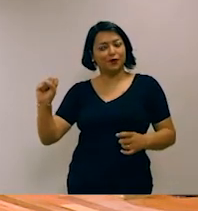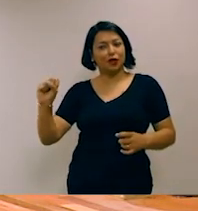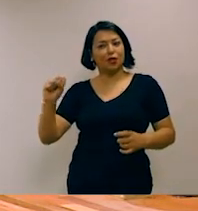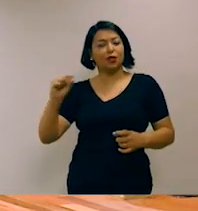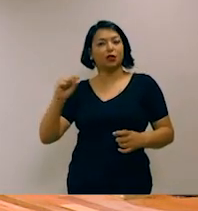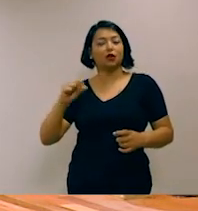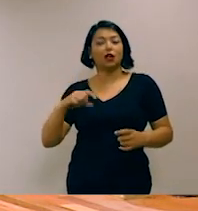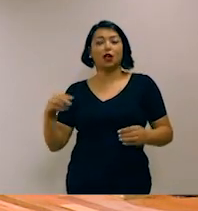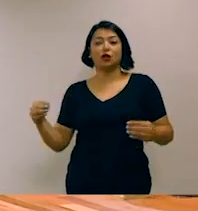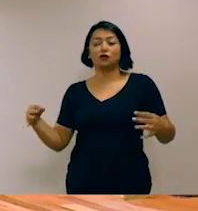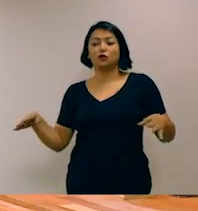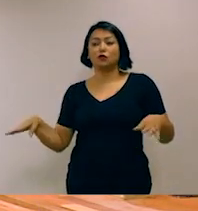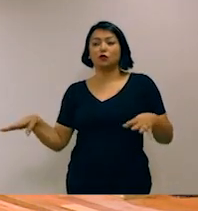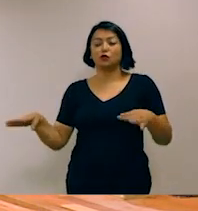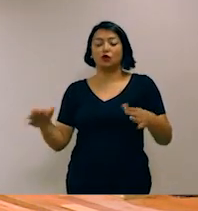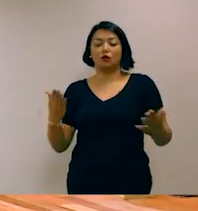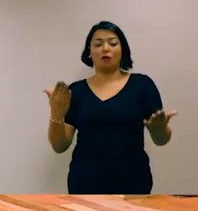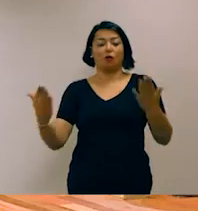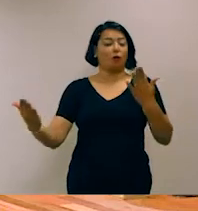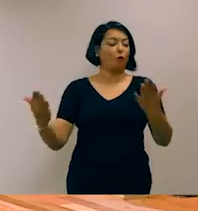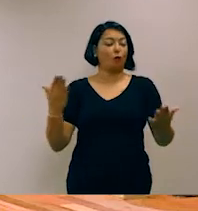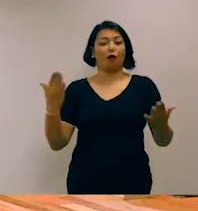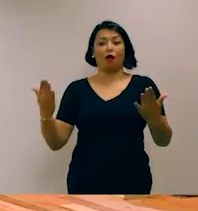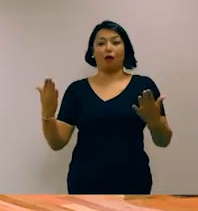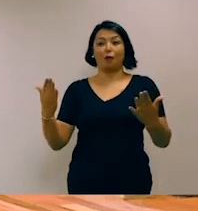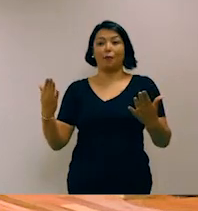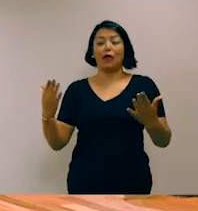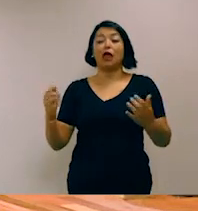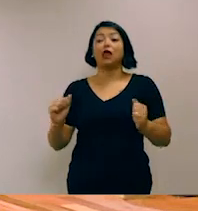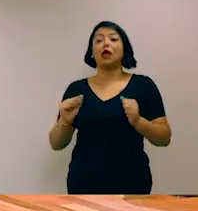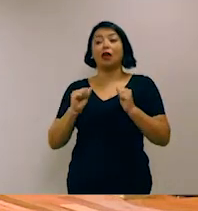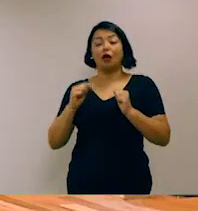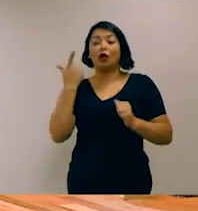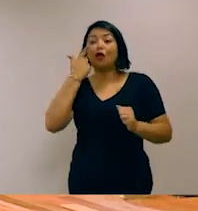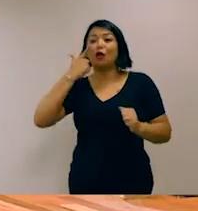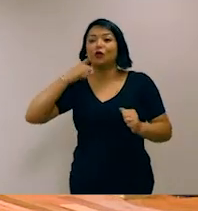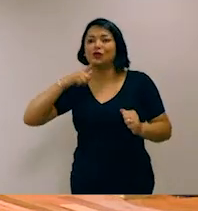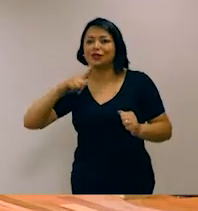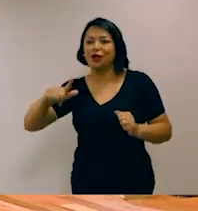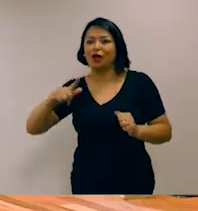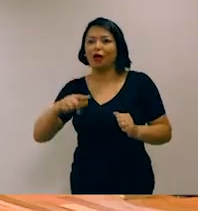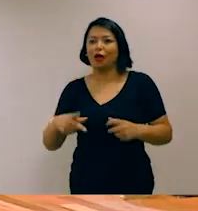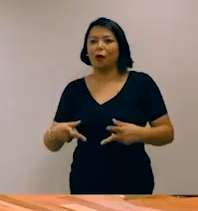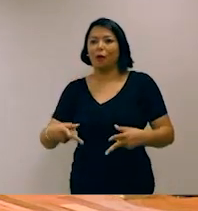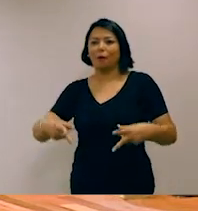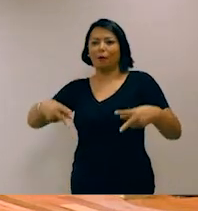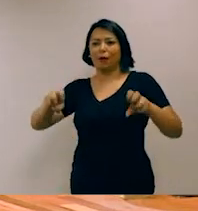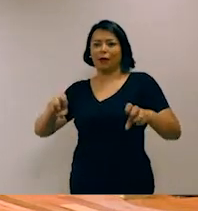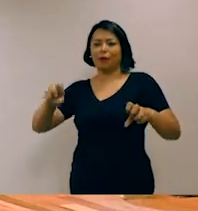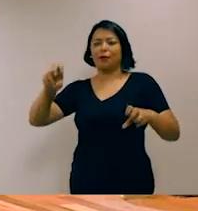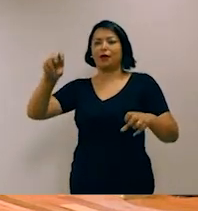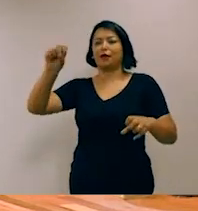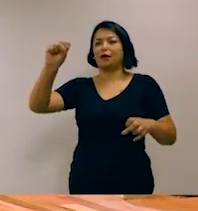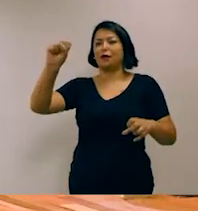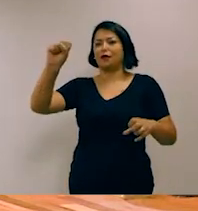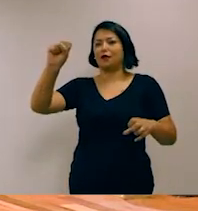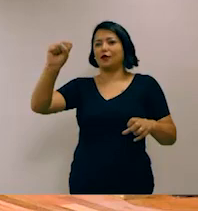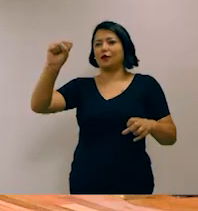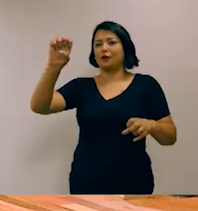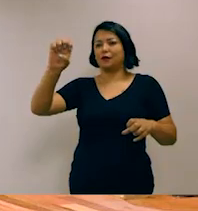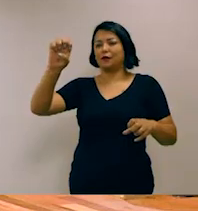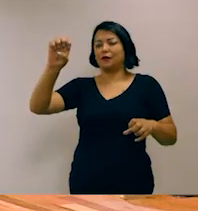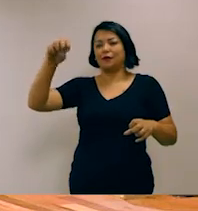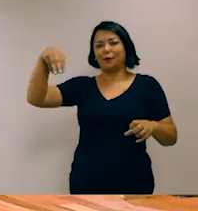similarity of the documents. And then we have the semantic aspects that our technique proposes. So the closer the